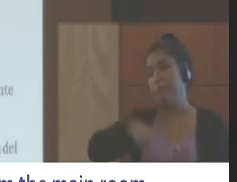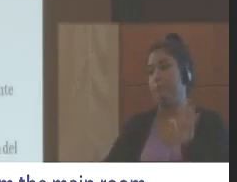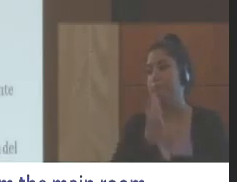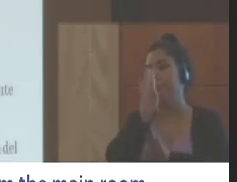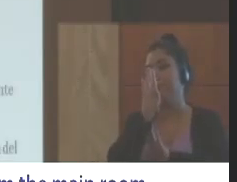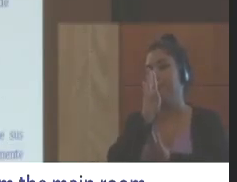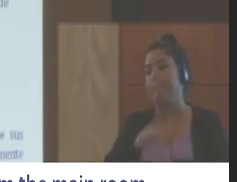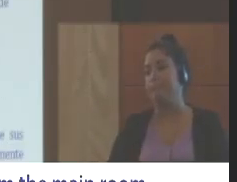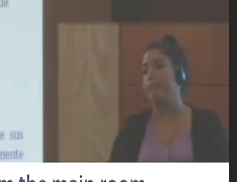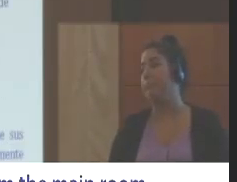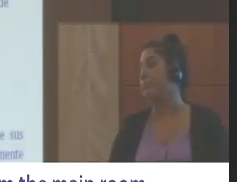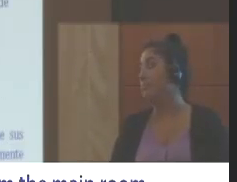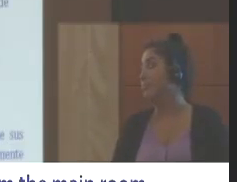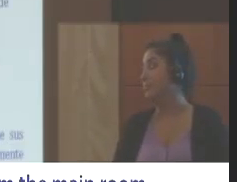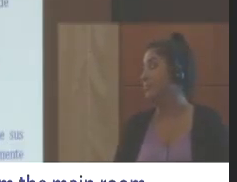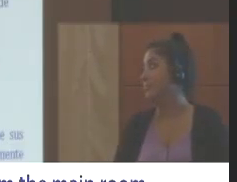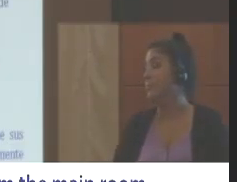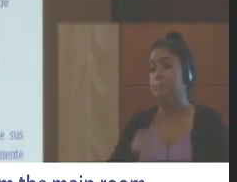Peru.